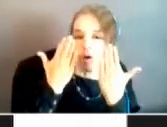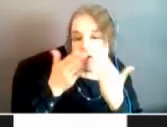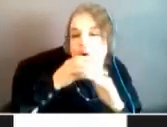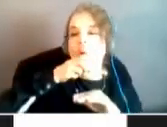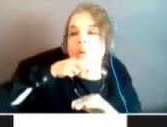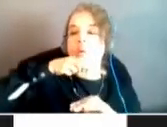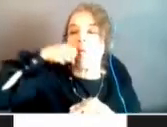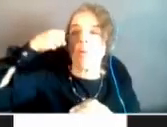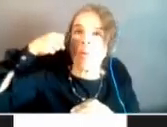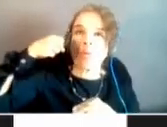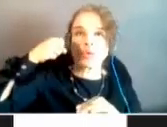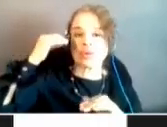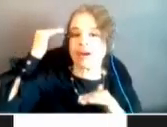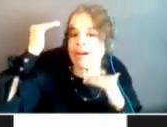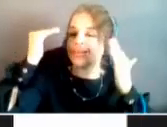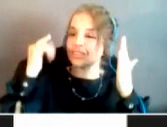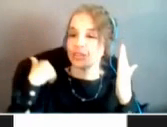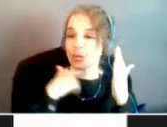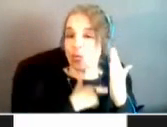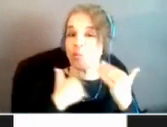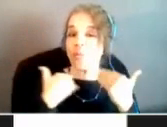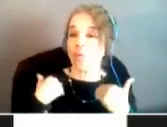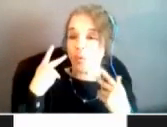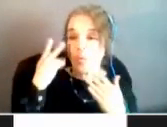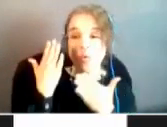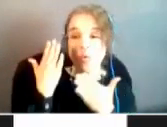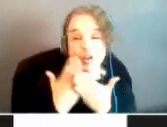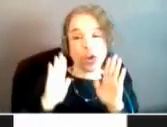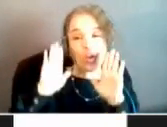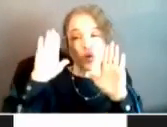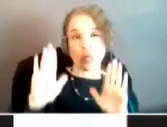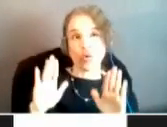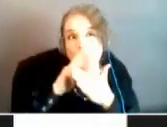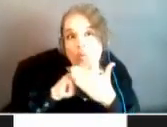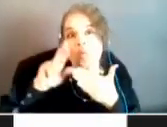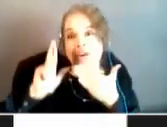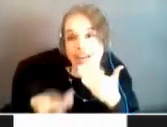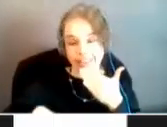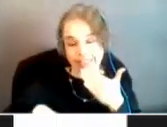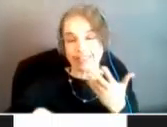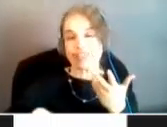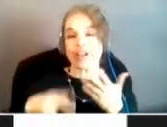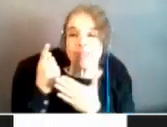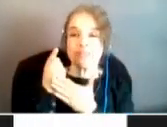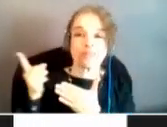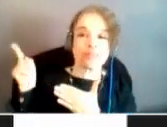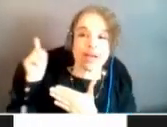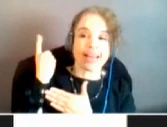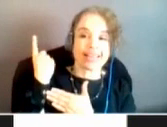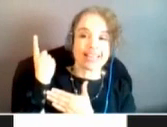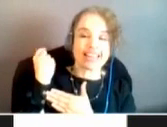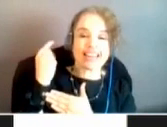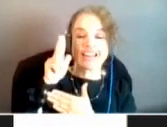adult system of care, we have seen some really great outcomes. This past year, they saw